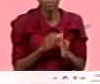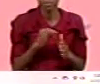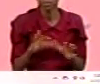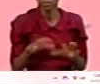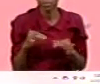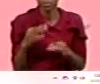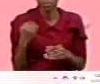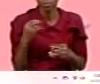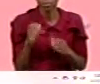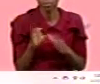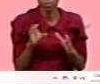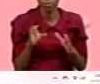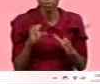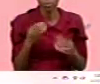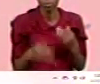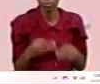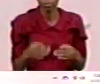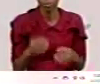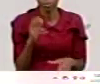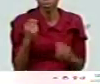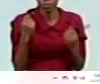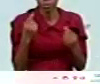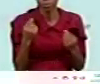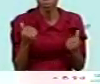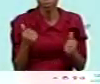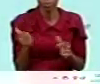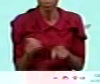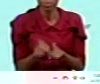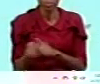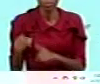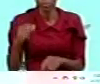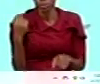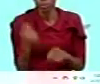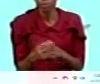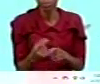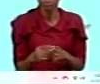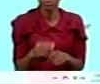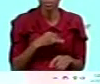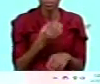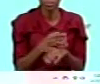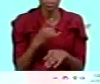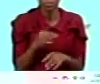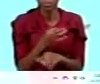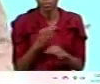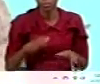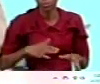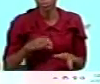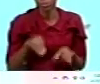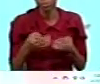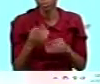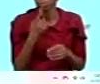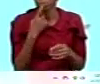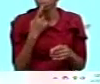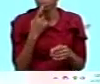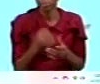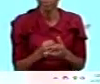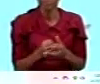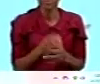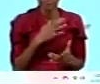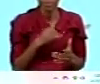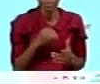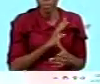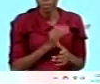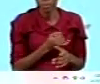My soul is continually in my hand, yet do I not forget thy law. The wicked have laid a snare for me, yet I err not from thy